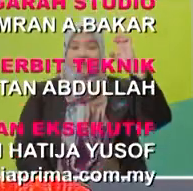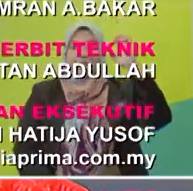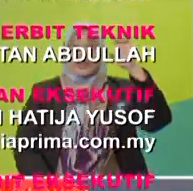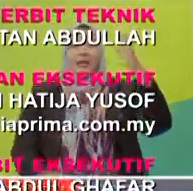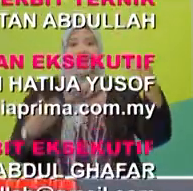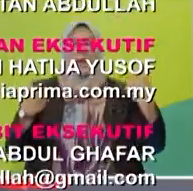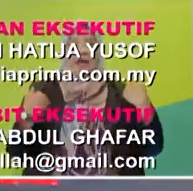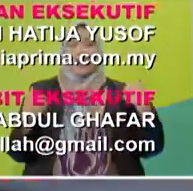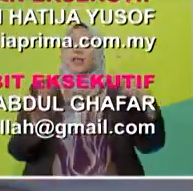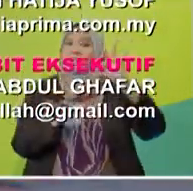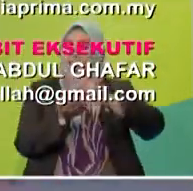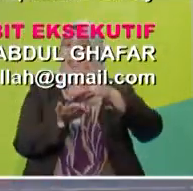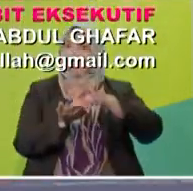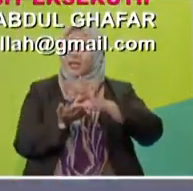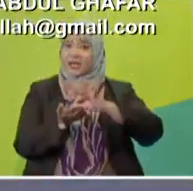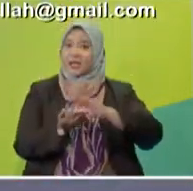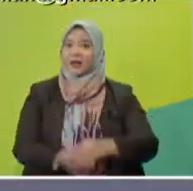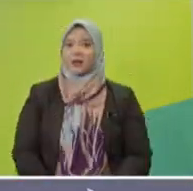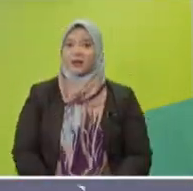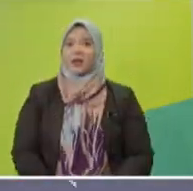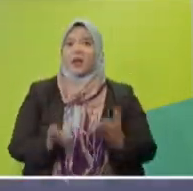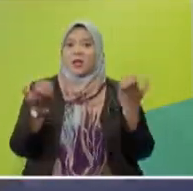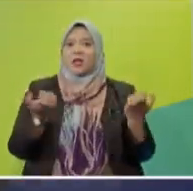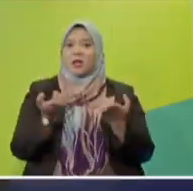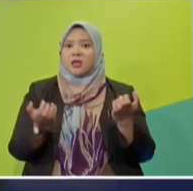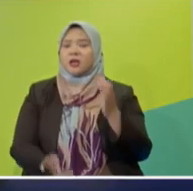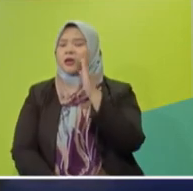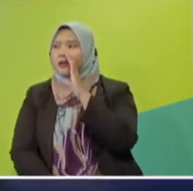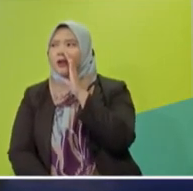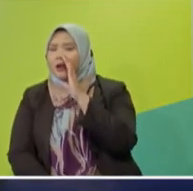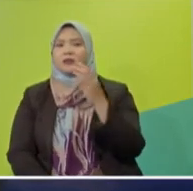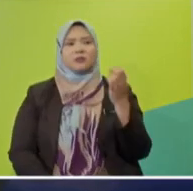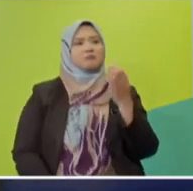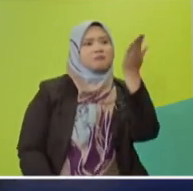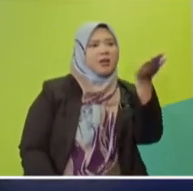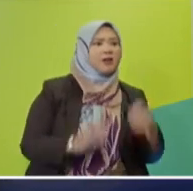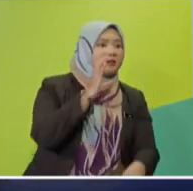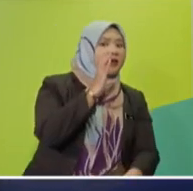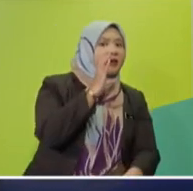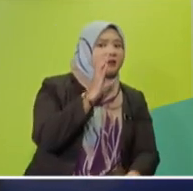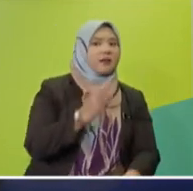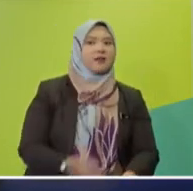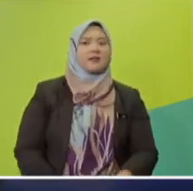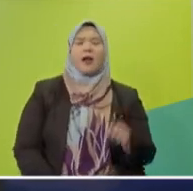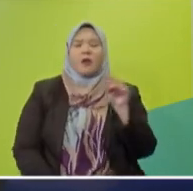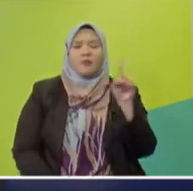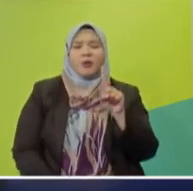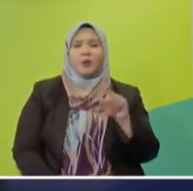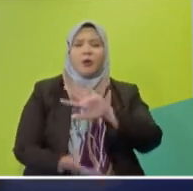and a cluck cluck there, here a cloud, there a cloud, everywhere a cluck cluck. Old MacDonald had a farm,